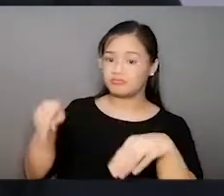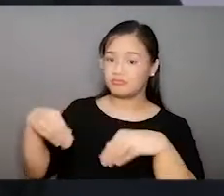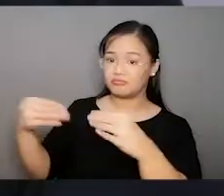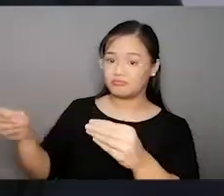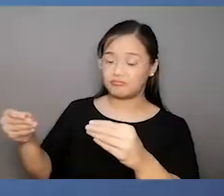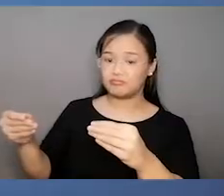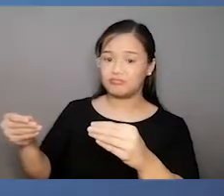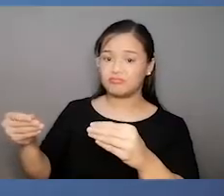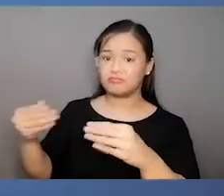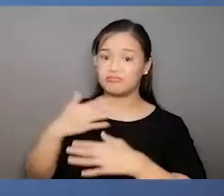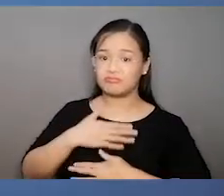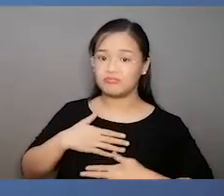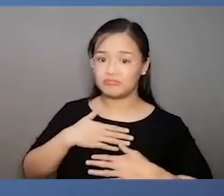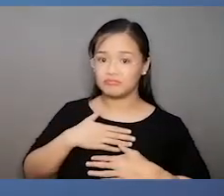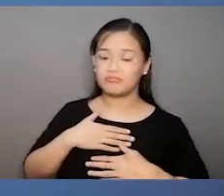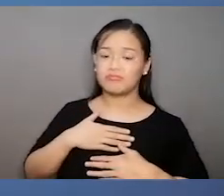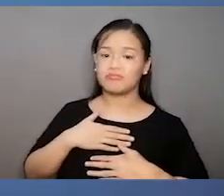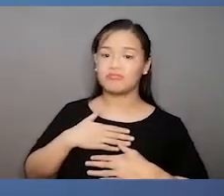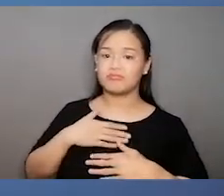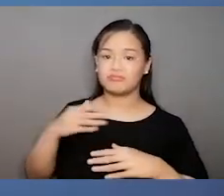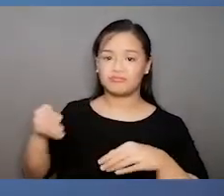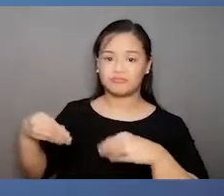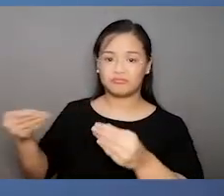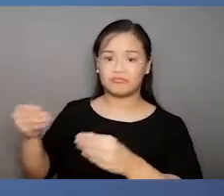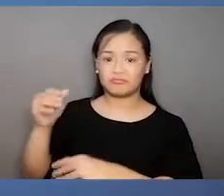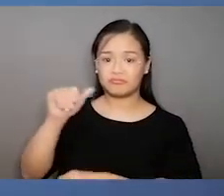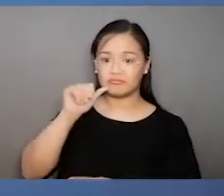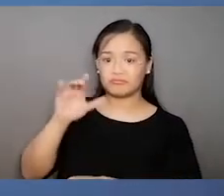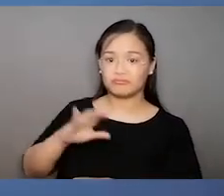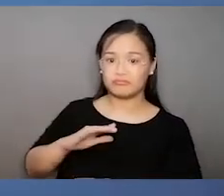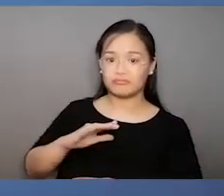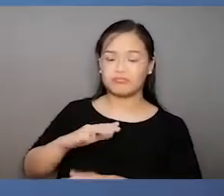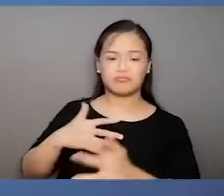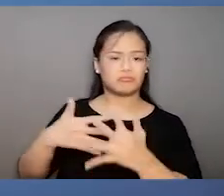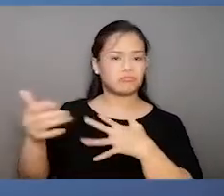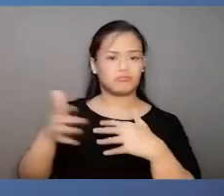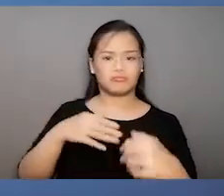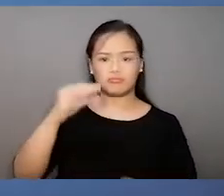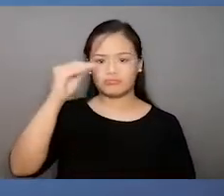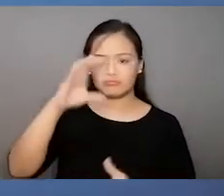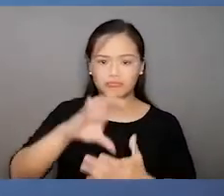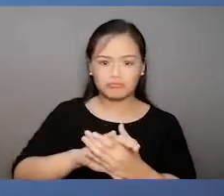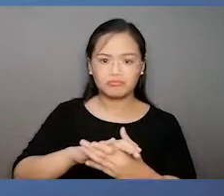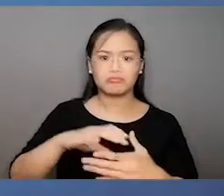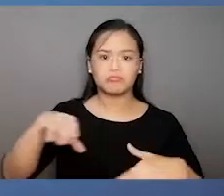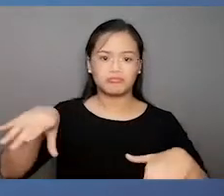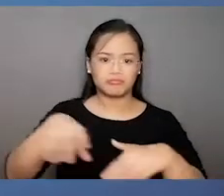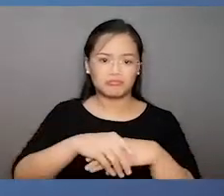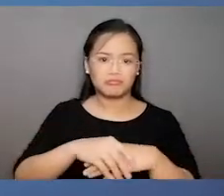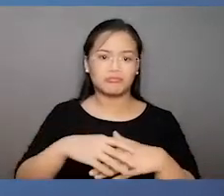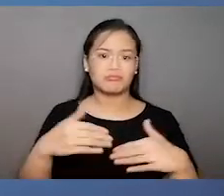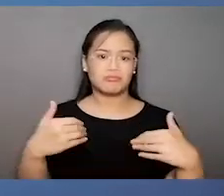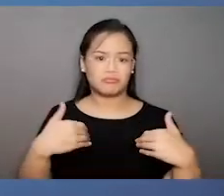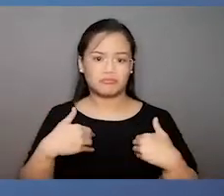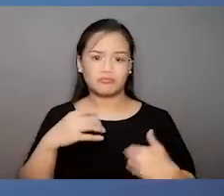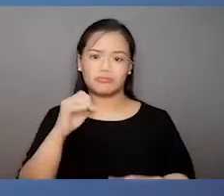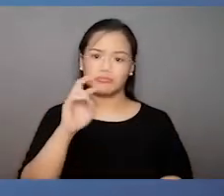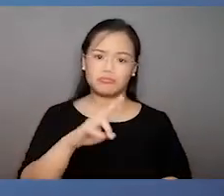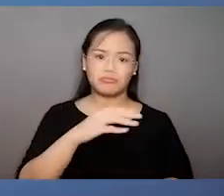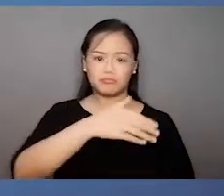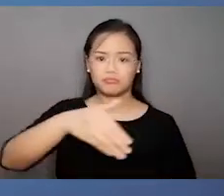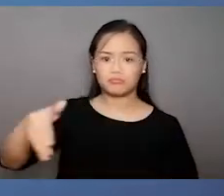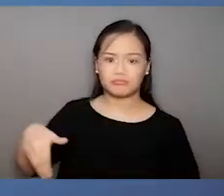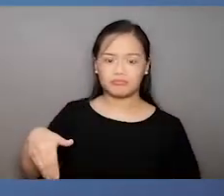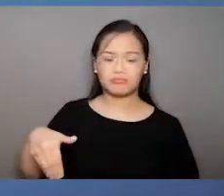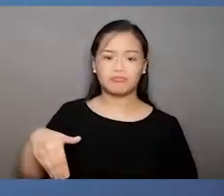exercise by women, irrespective of their marital status, on a basis of equality of men and women,